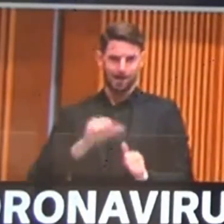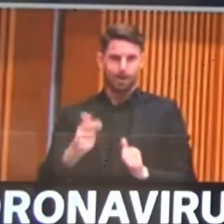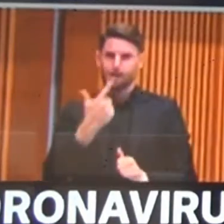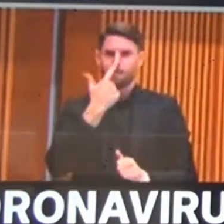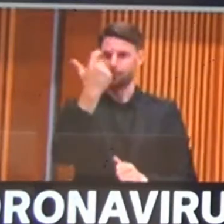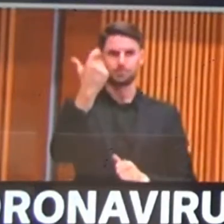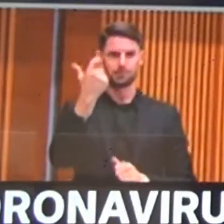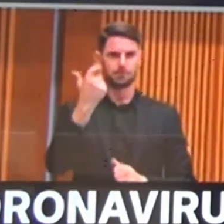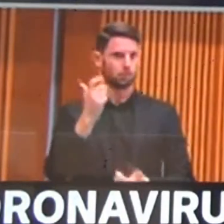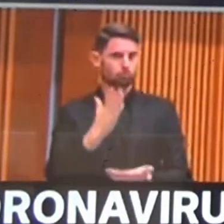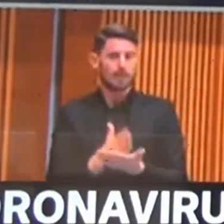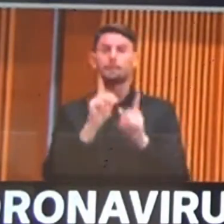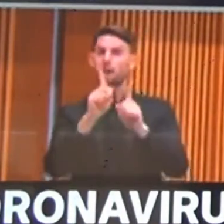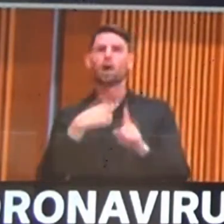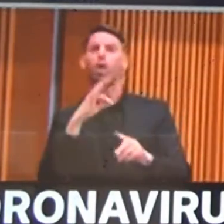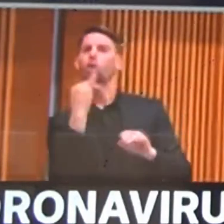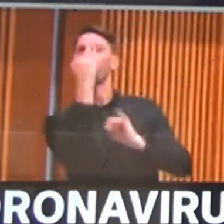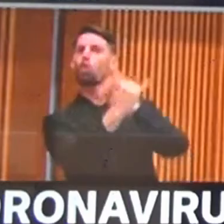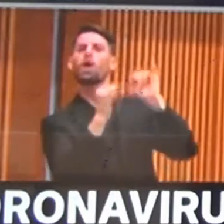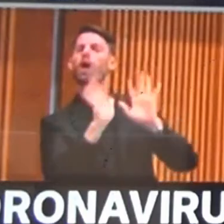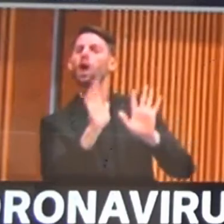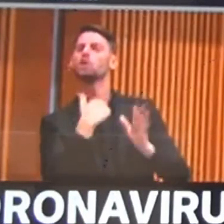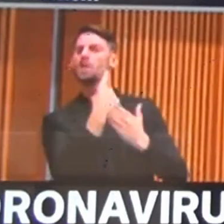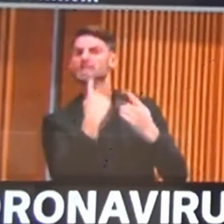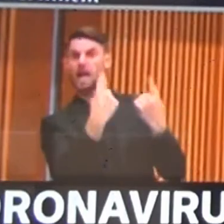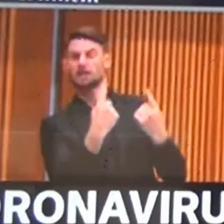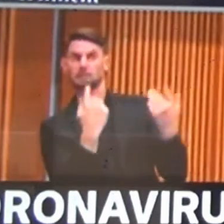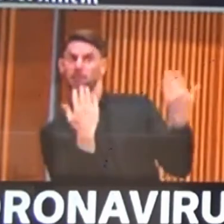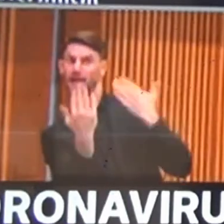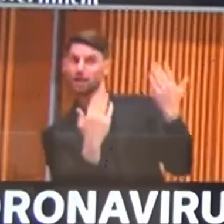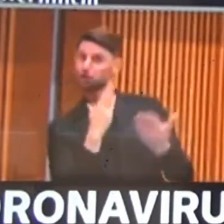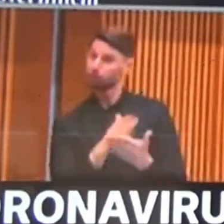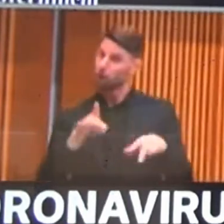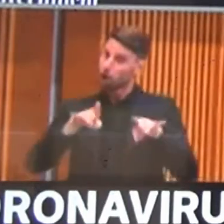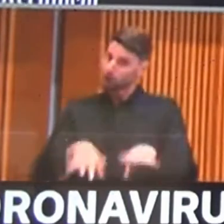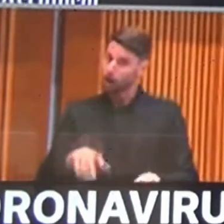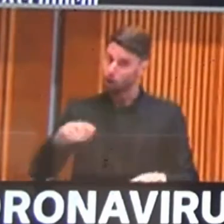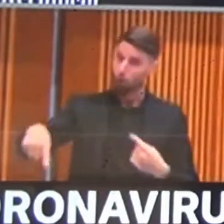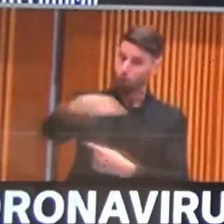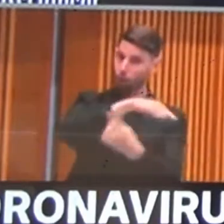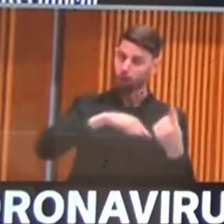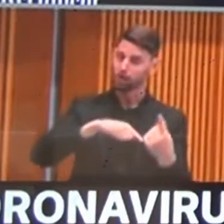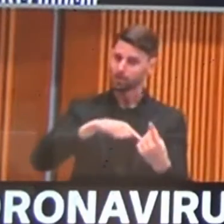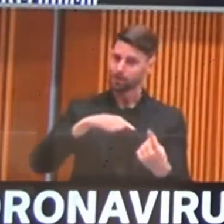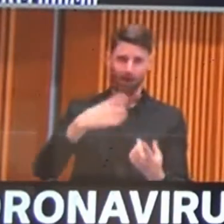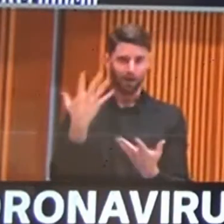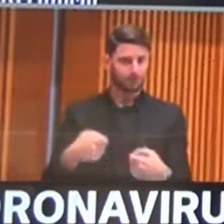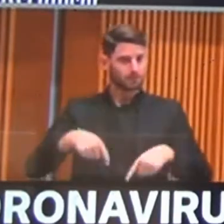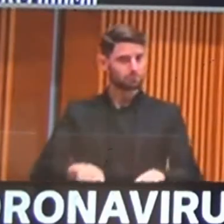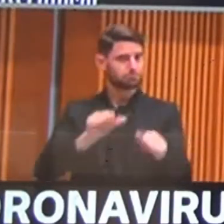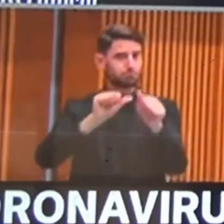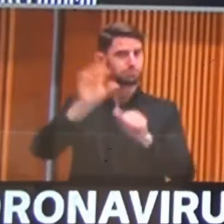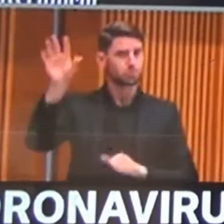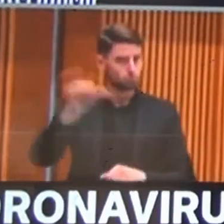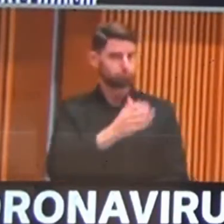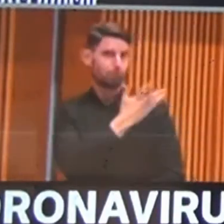respect for the extraordinary amount they've achieved in other countries, but a recognition that every country is facing challenges. We are just